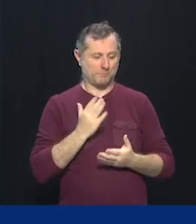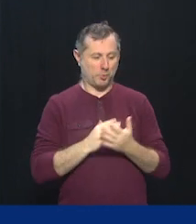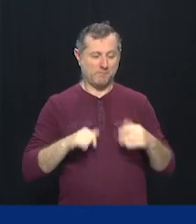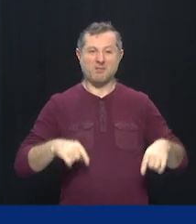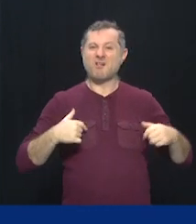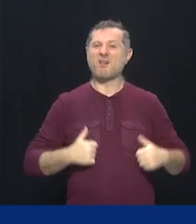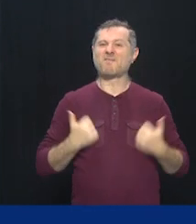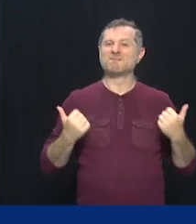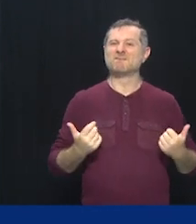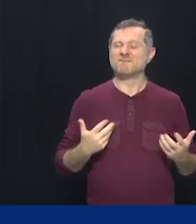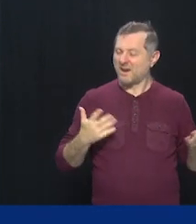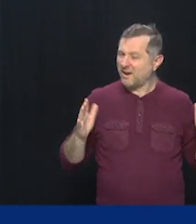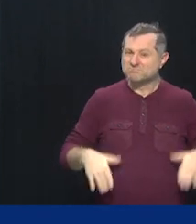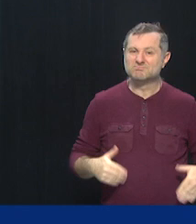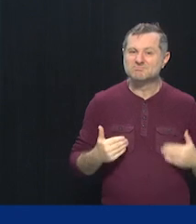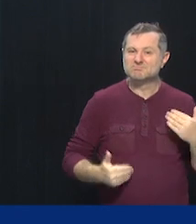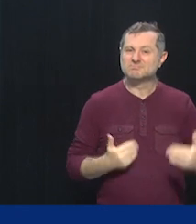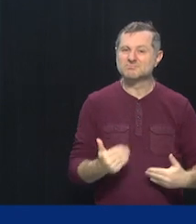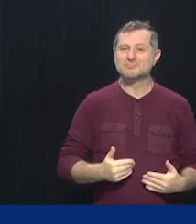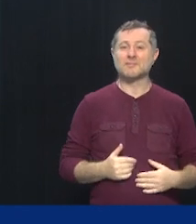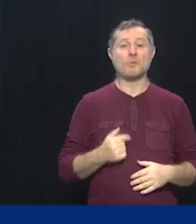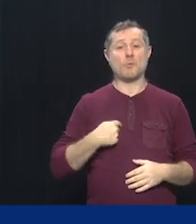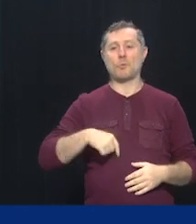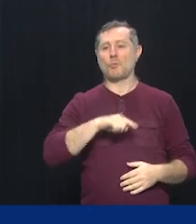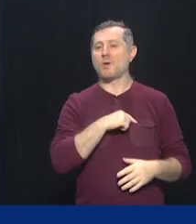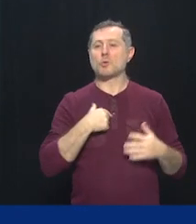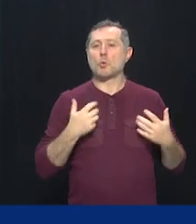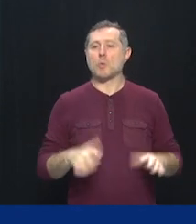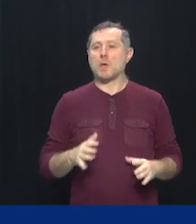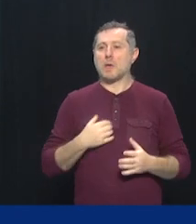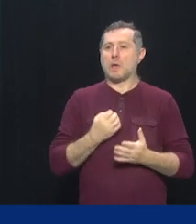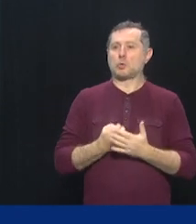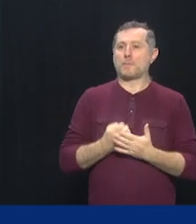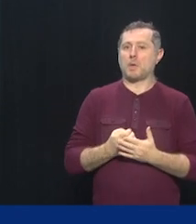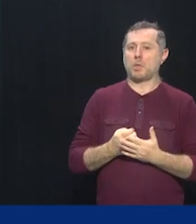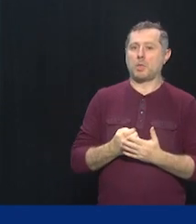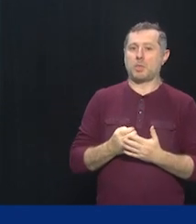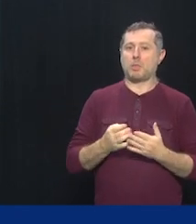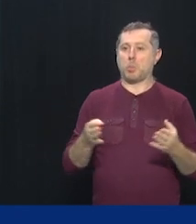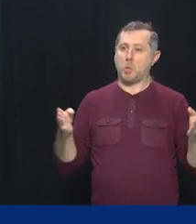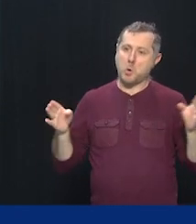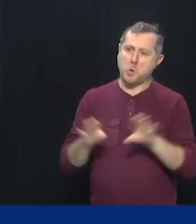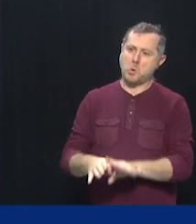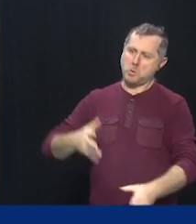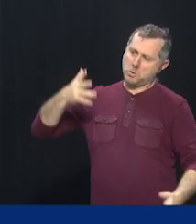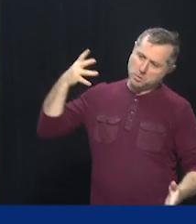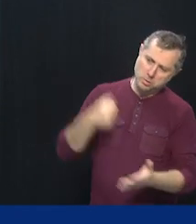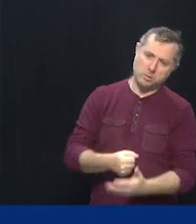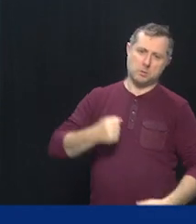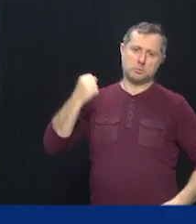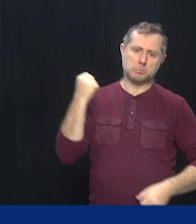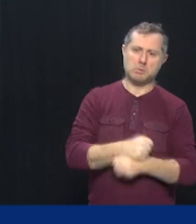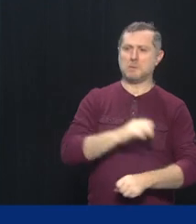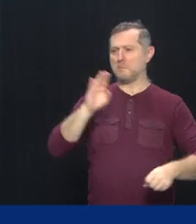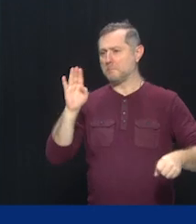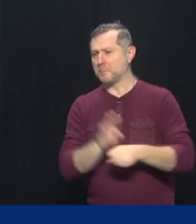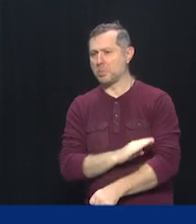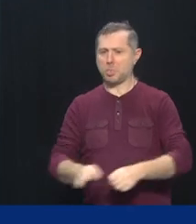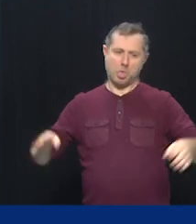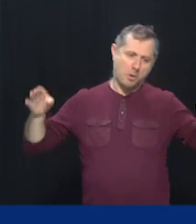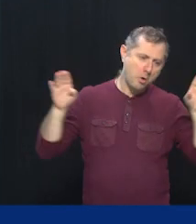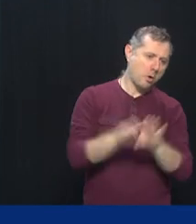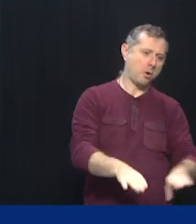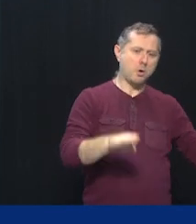do is to have a shutdown like we saw last year. And there is no need for that. People stay vigilant. They now have the best